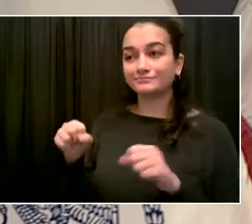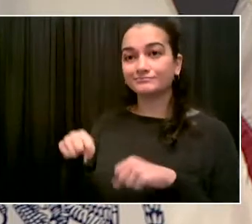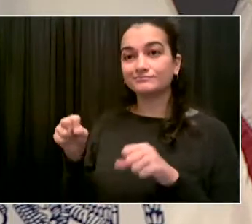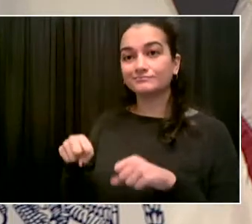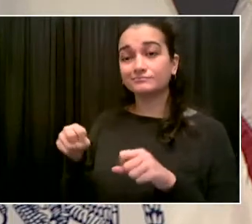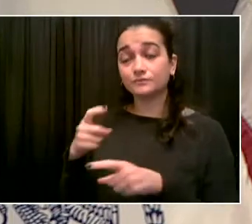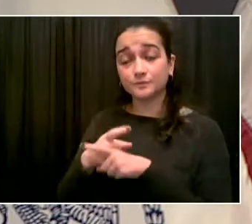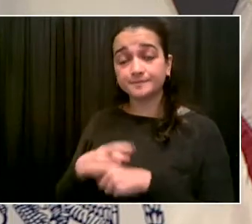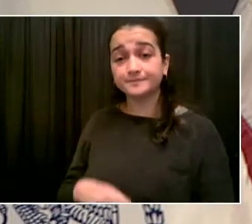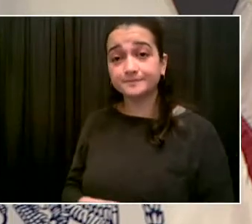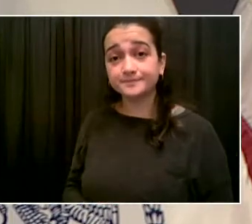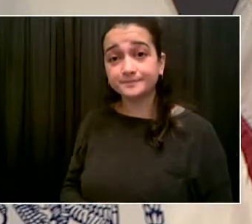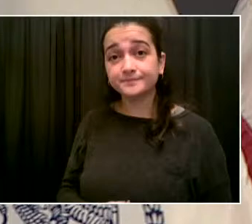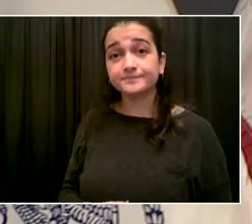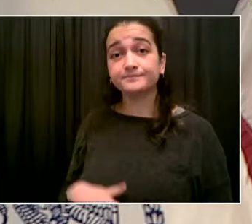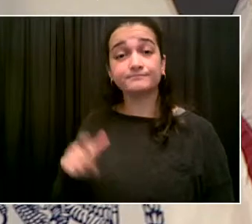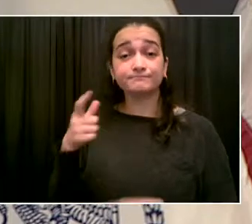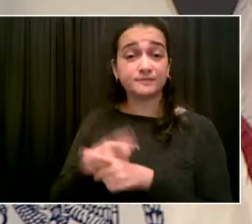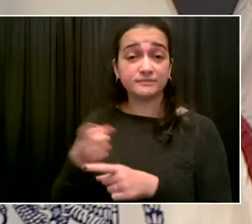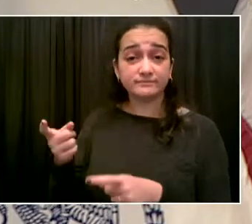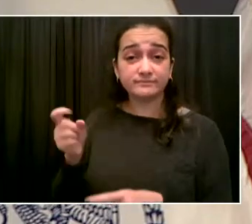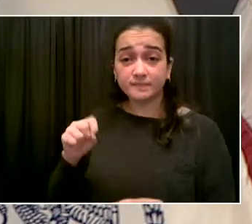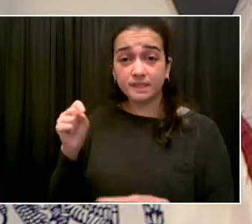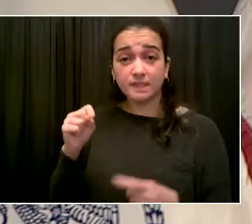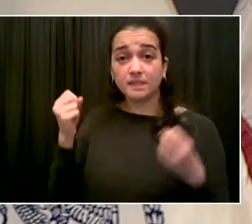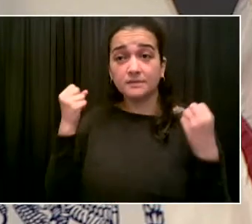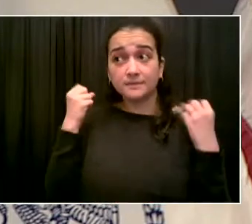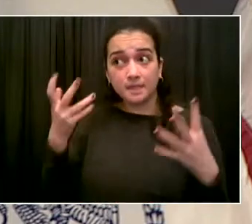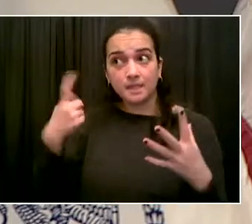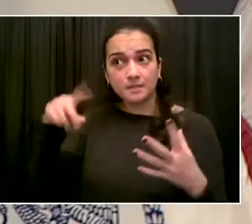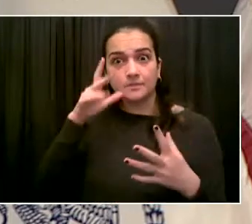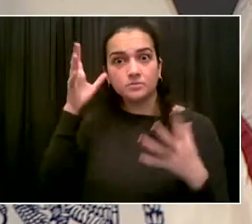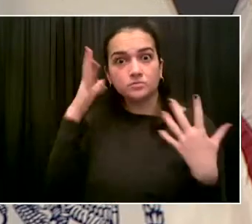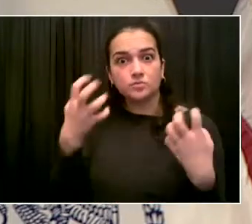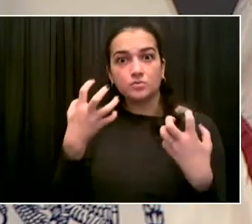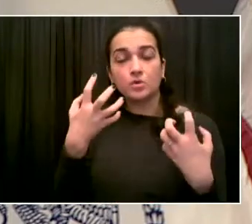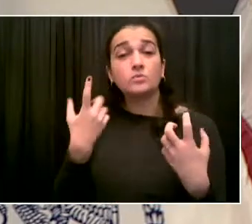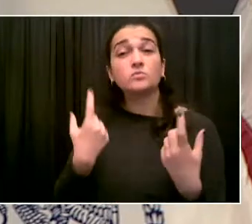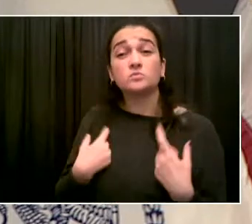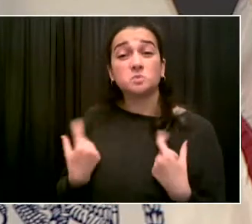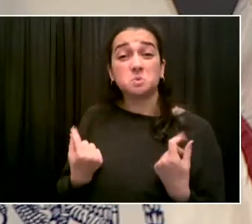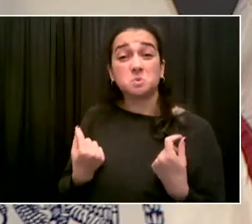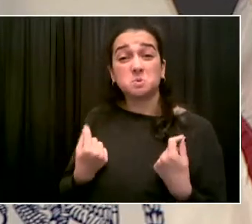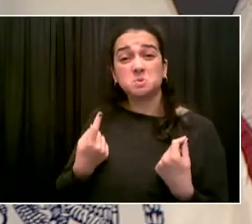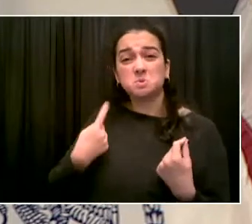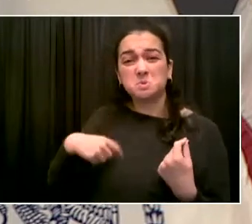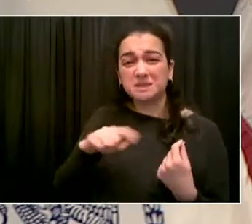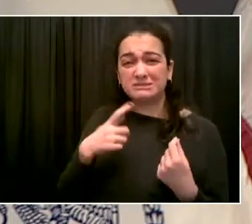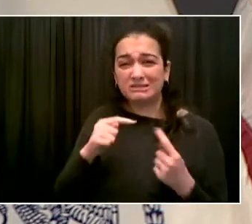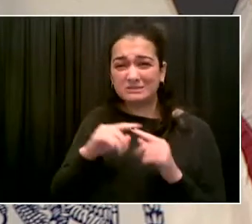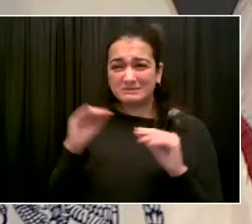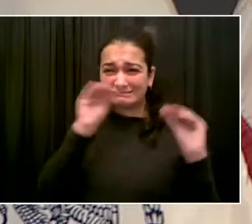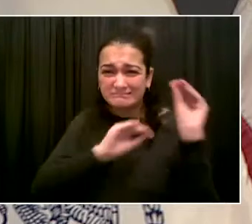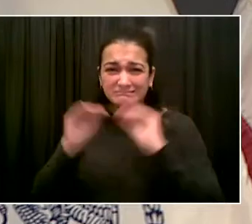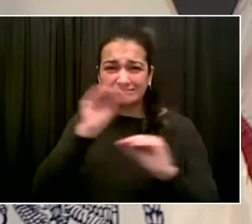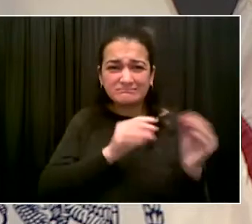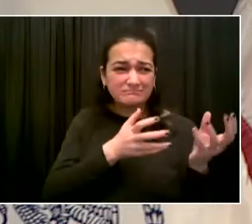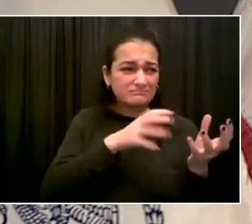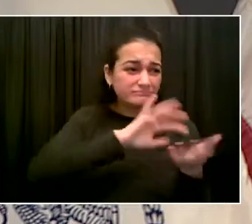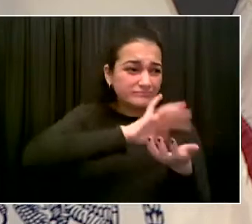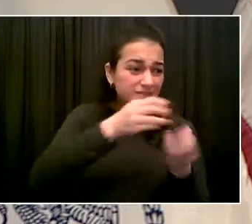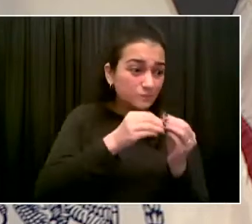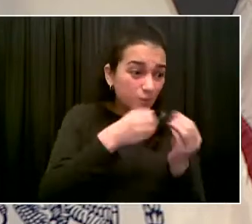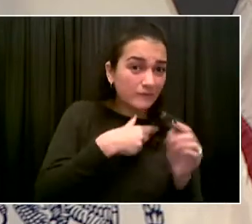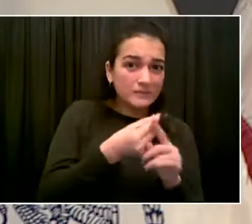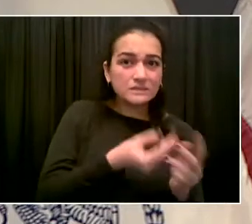shifted supply to the schools where there was a high level demand. We've sent those mobile vaccination vans